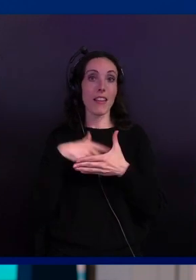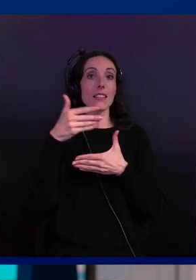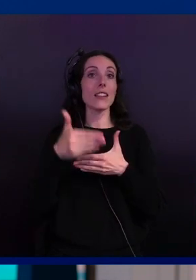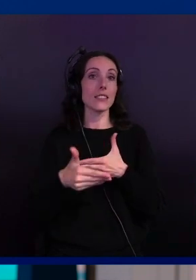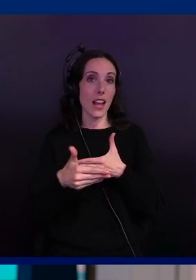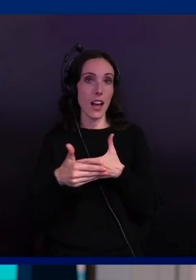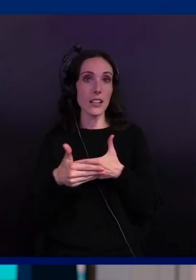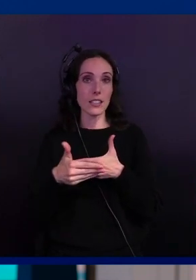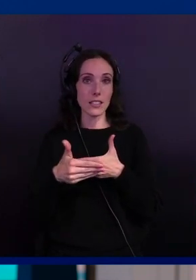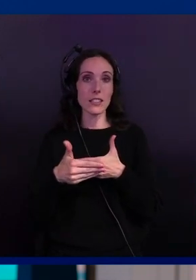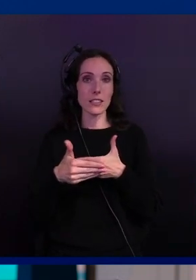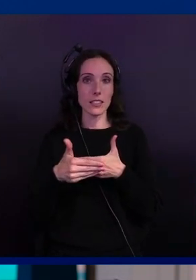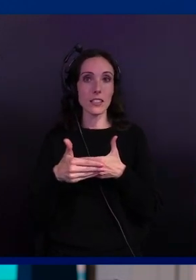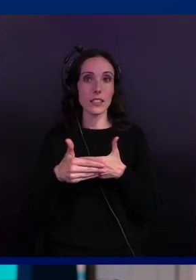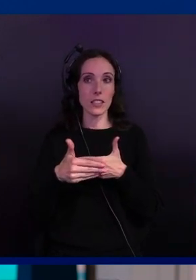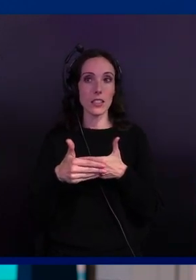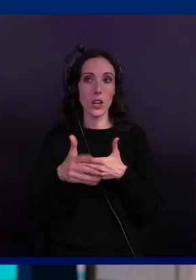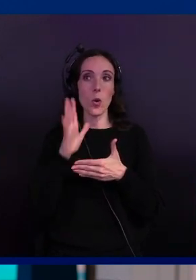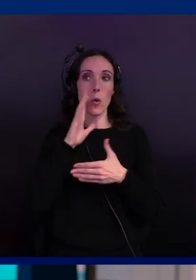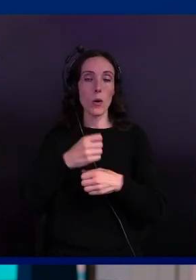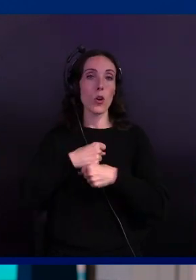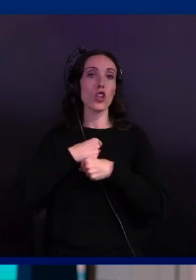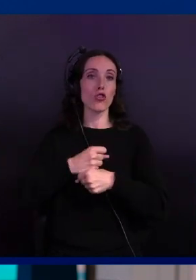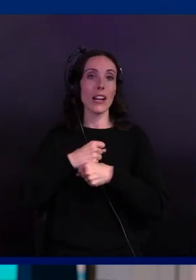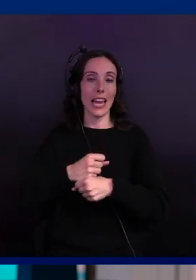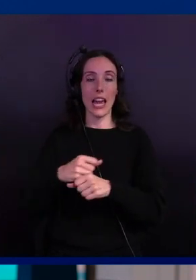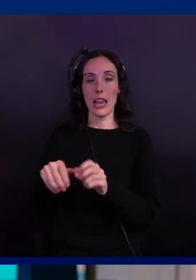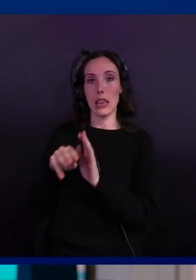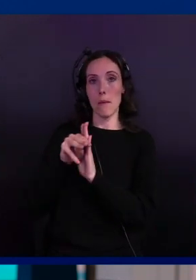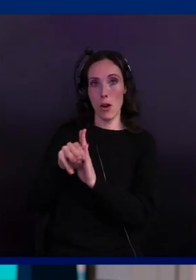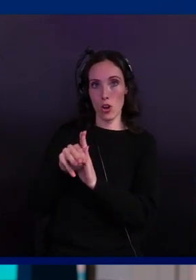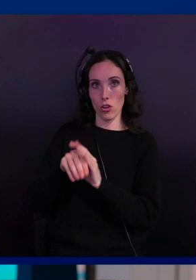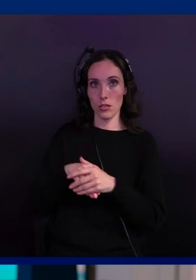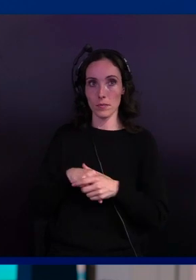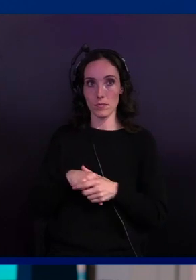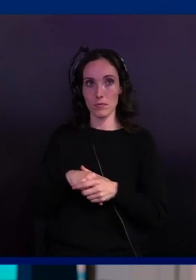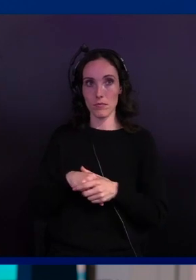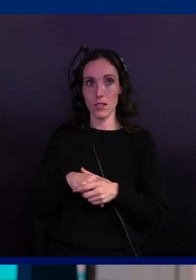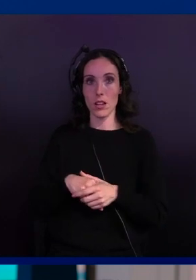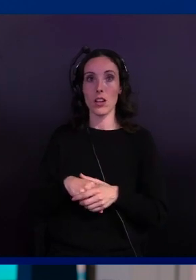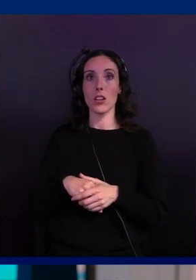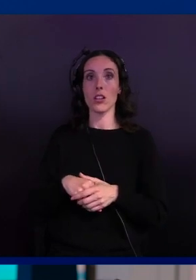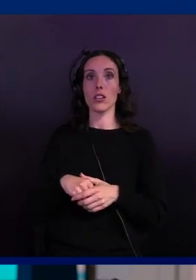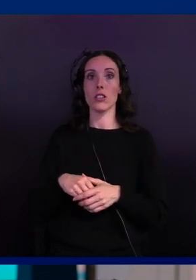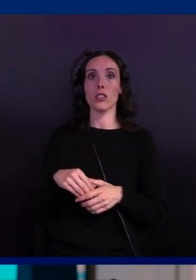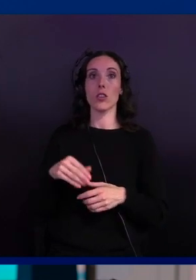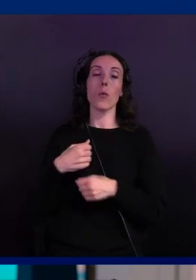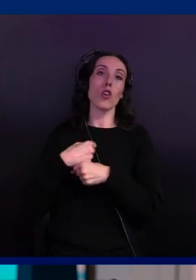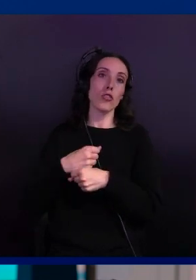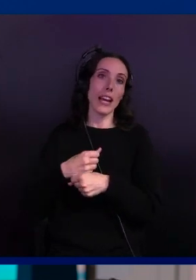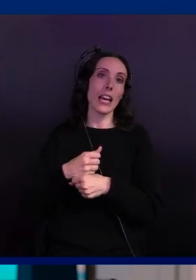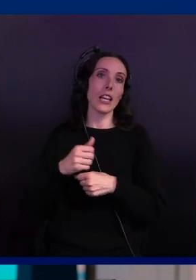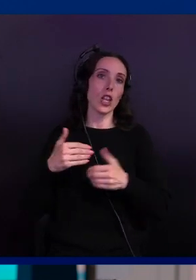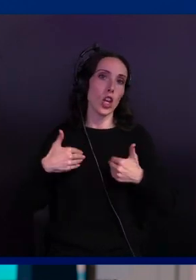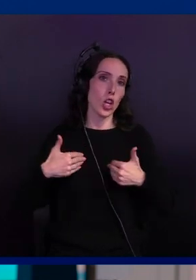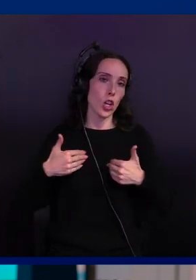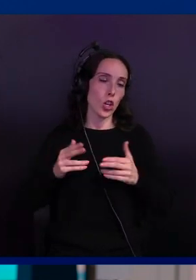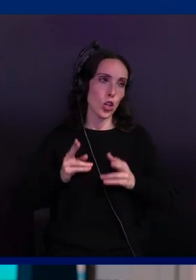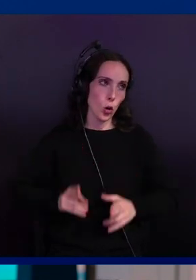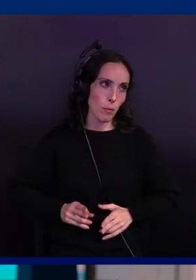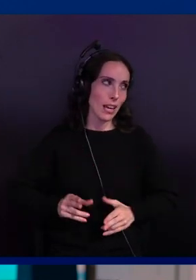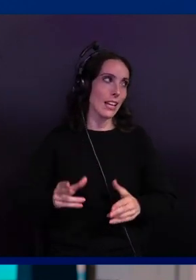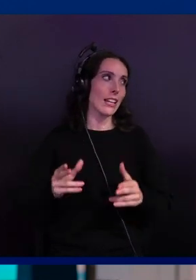to basically create the model. Sorry, not the create a model, create the event. And then now we are going to build the model.